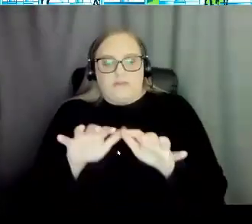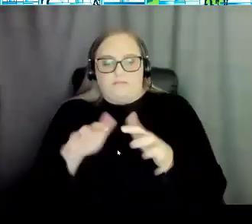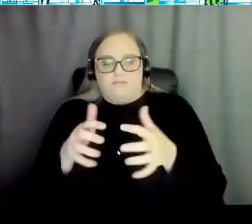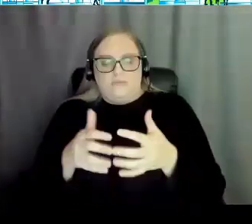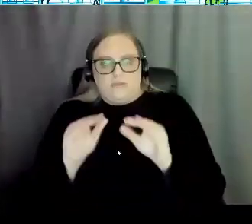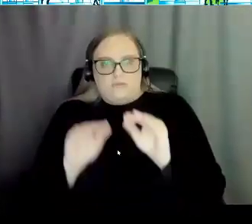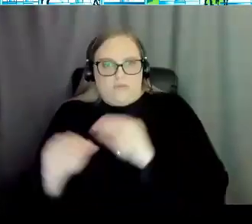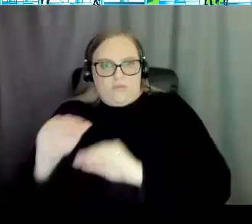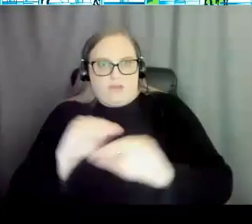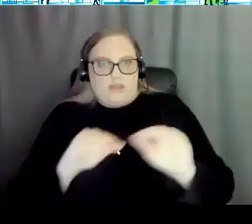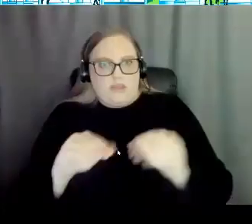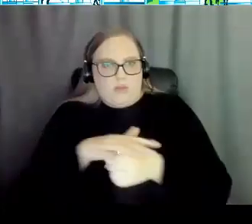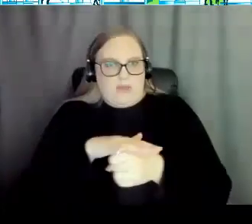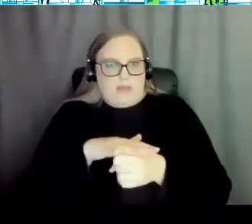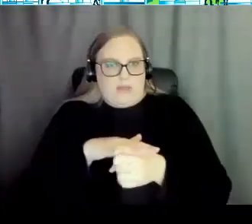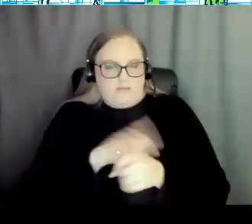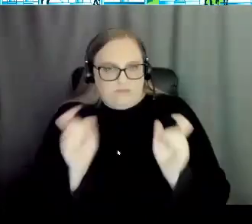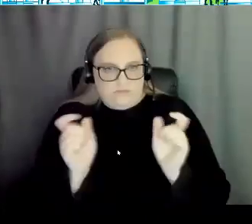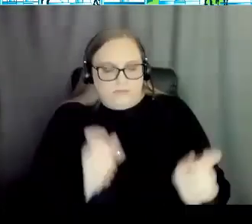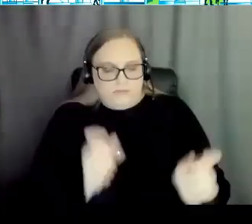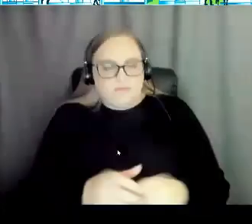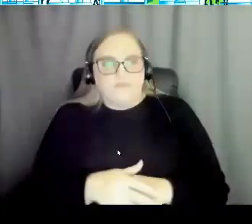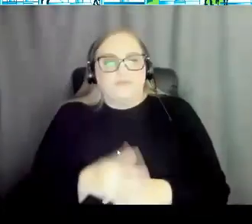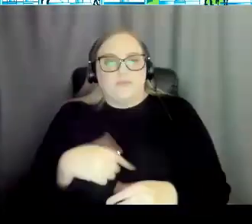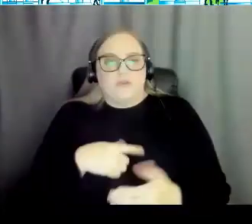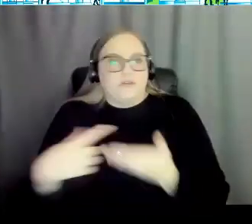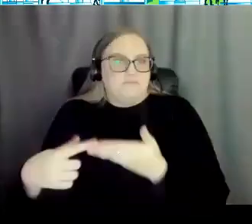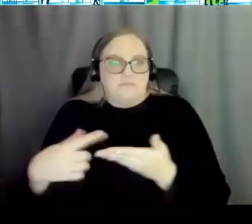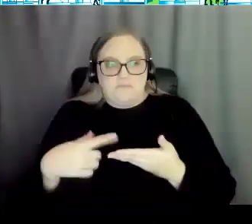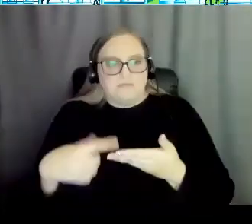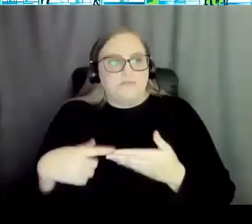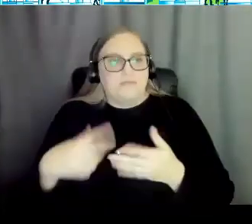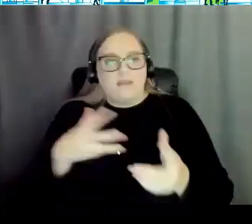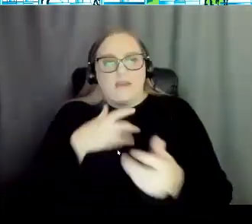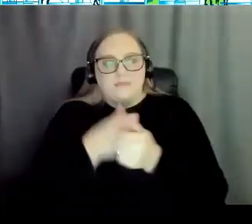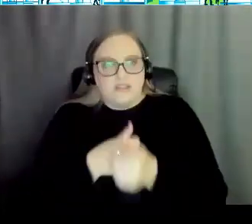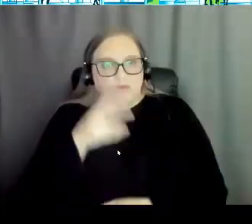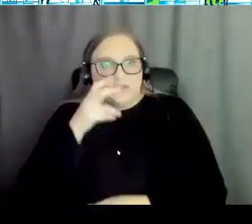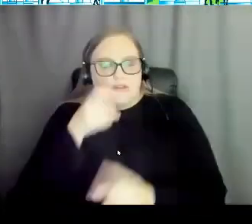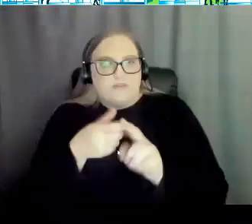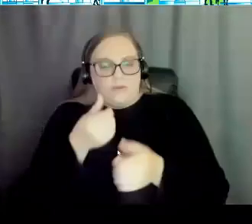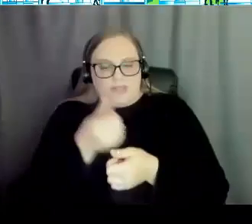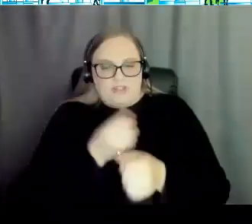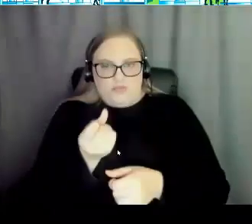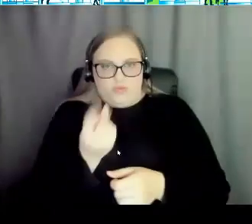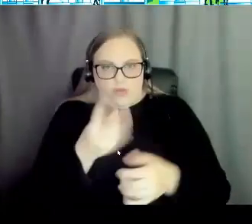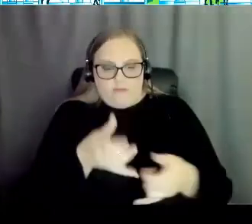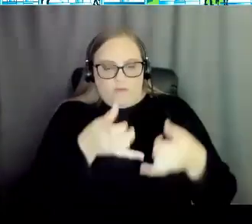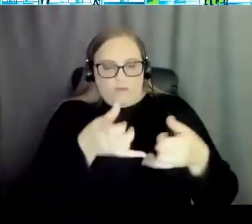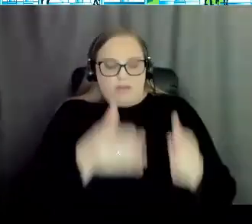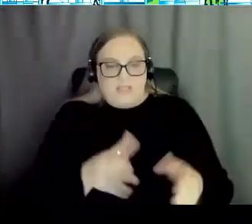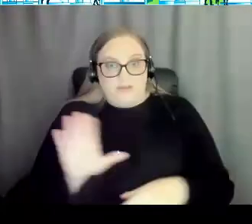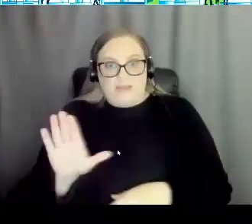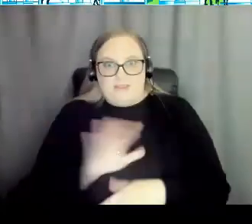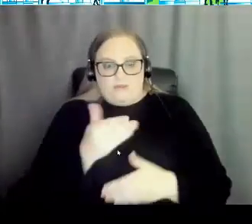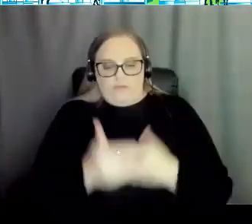locales. And we discuss updates. So we hear from each of the 12 awardees about the progress they've made in the